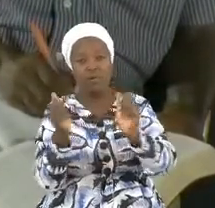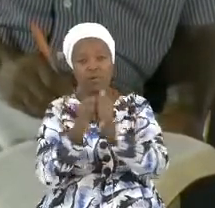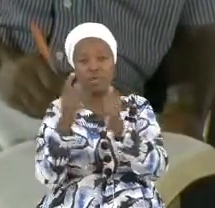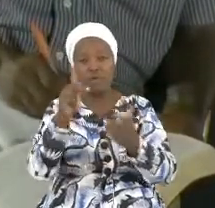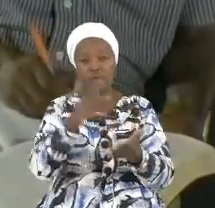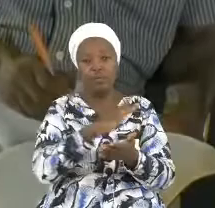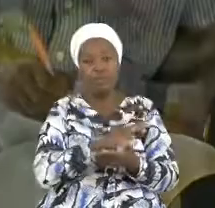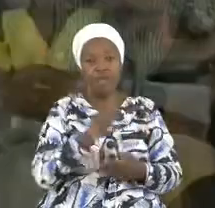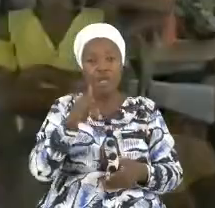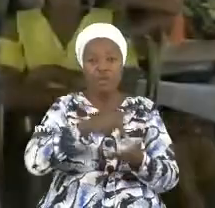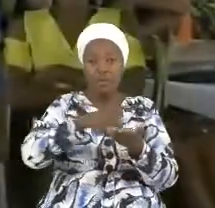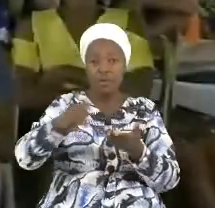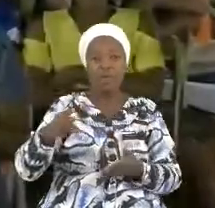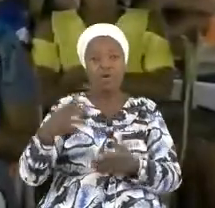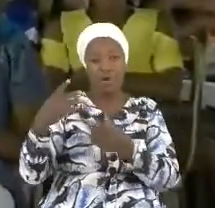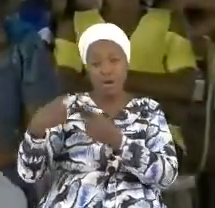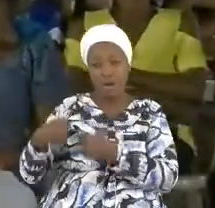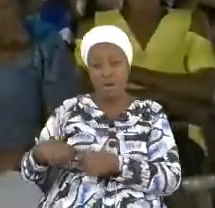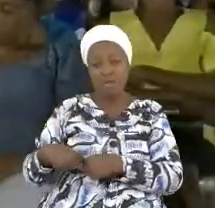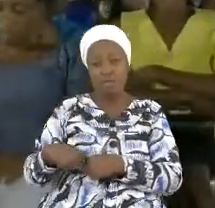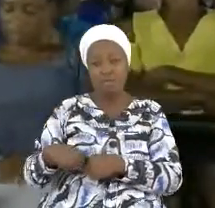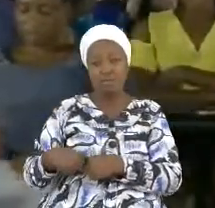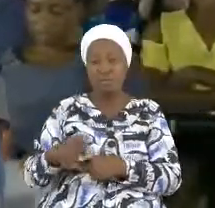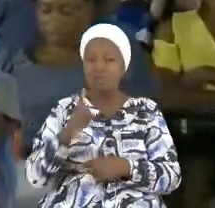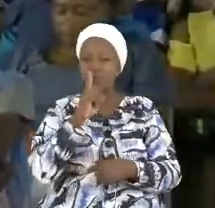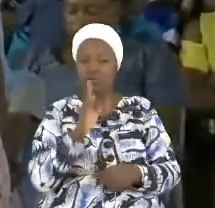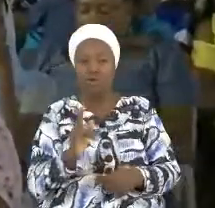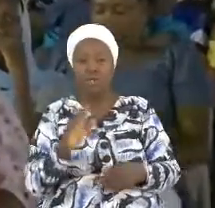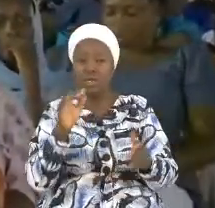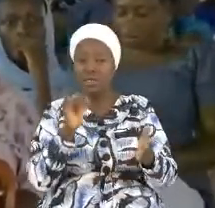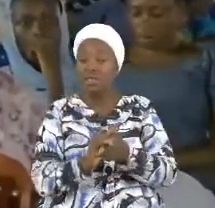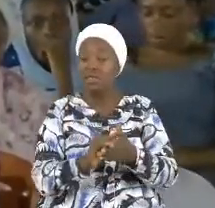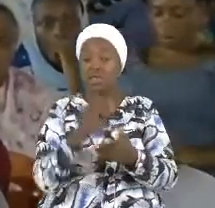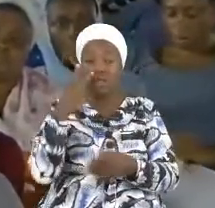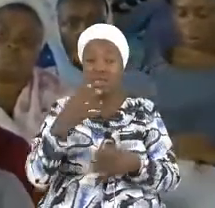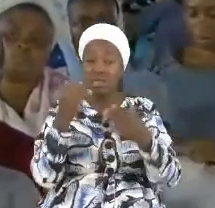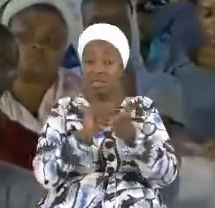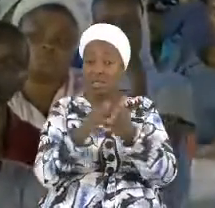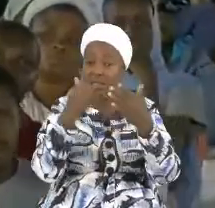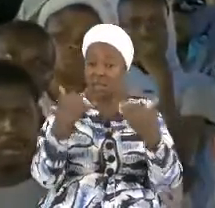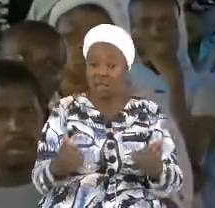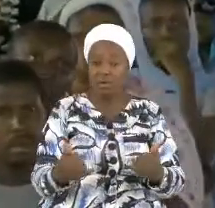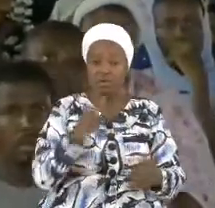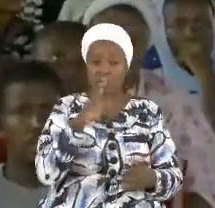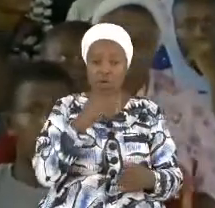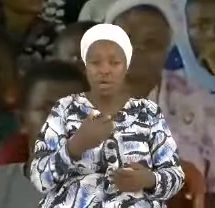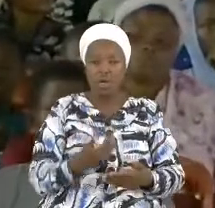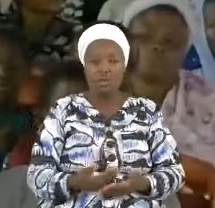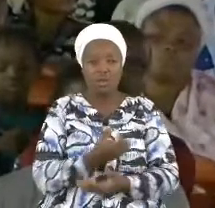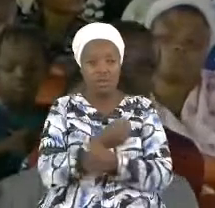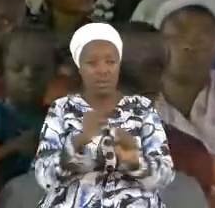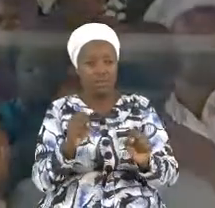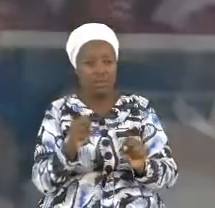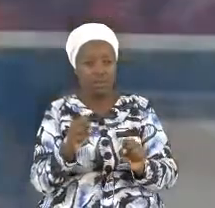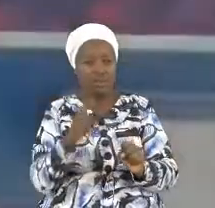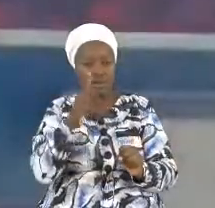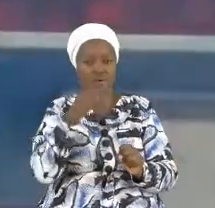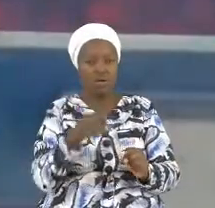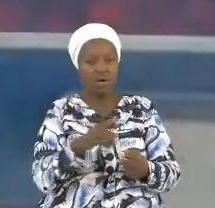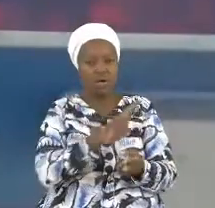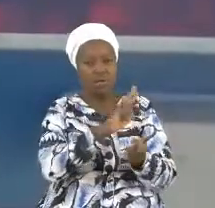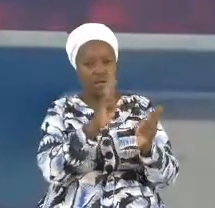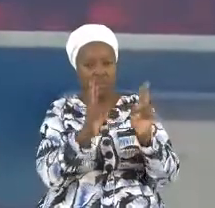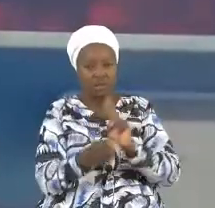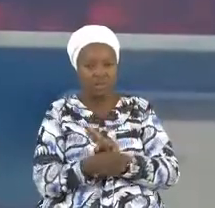fervently. See that now you are saved, you are redeemed, the